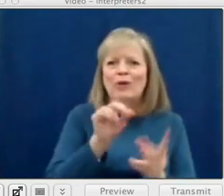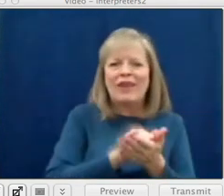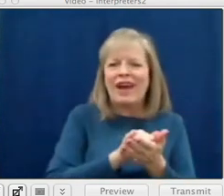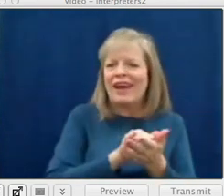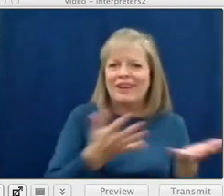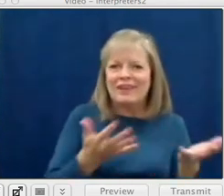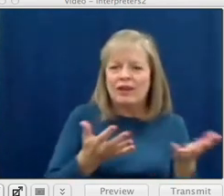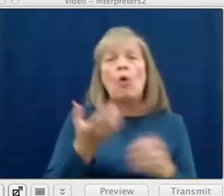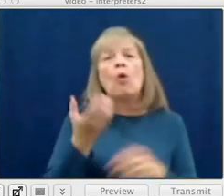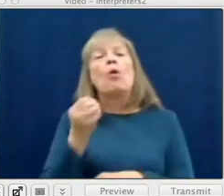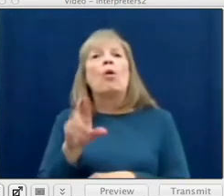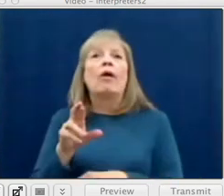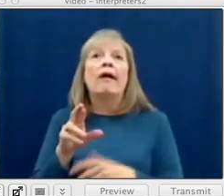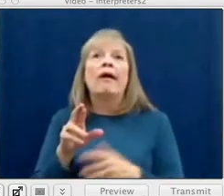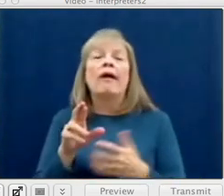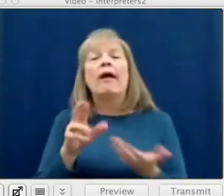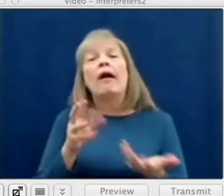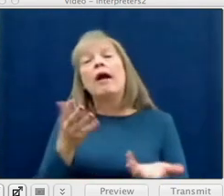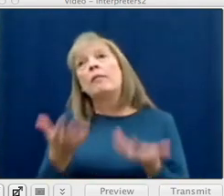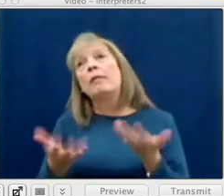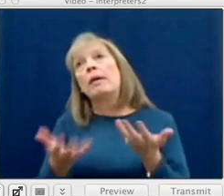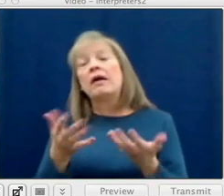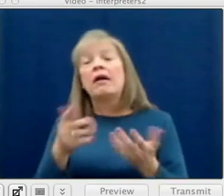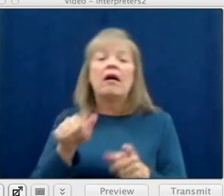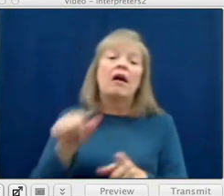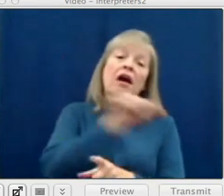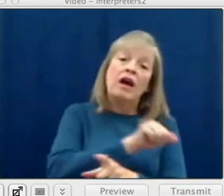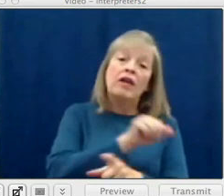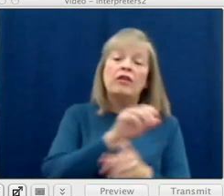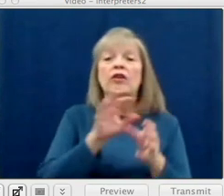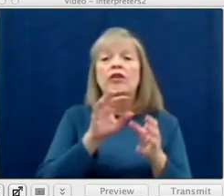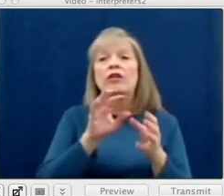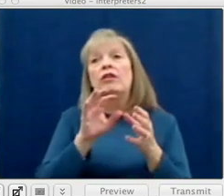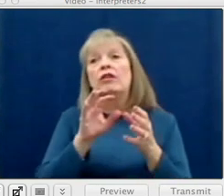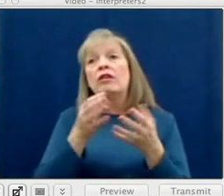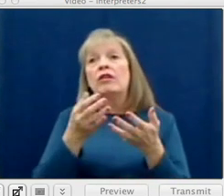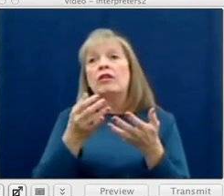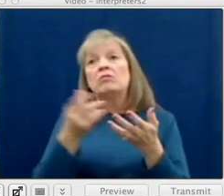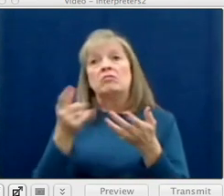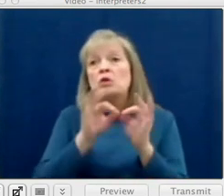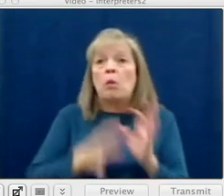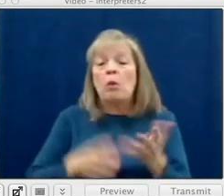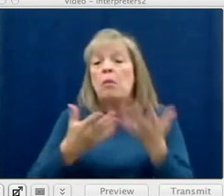more likely to behave or employ a control because of the expectation of the consumers.